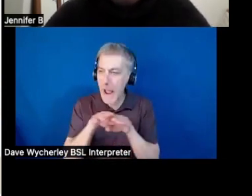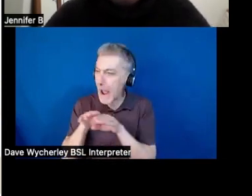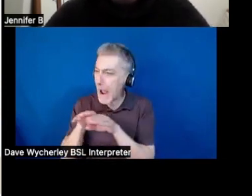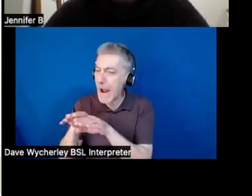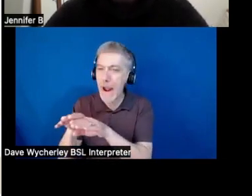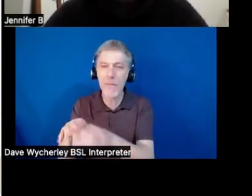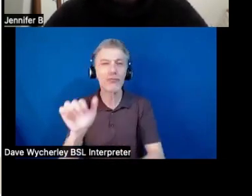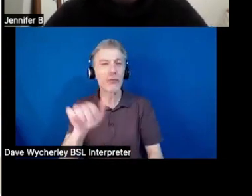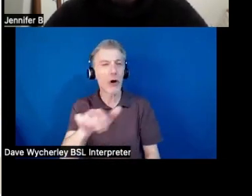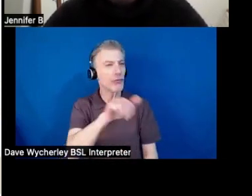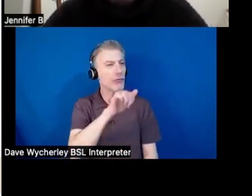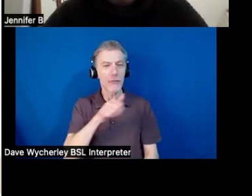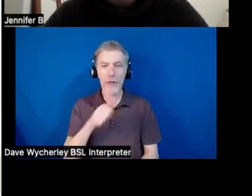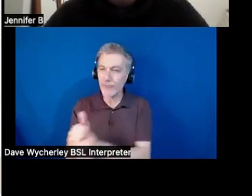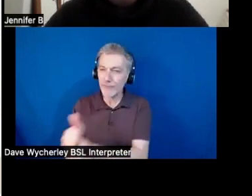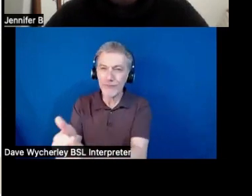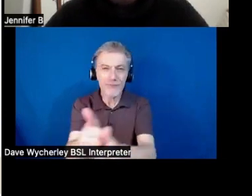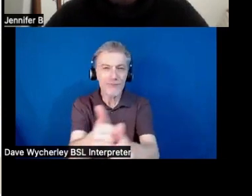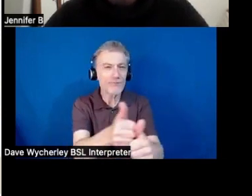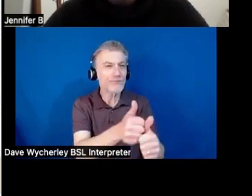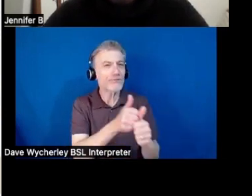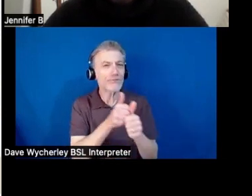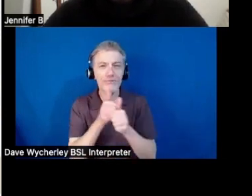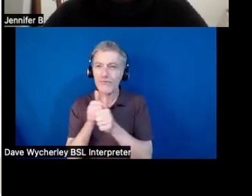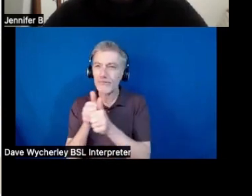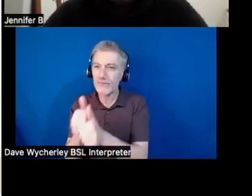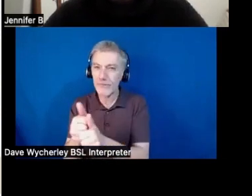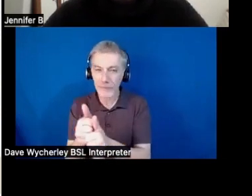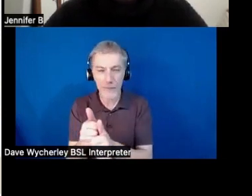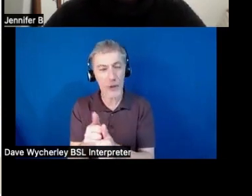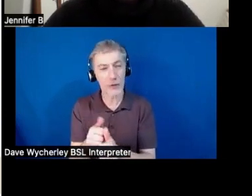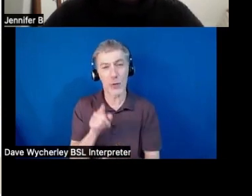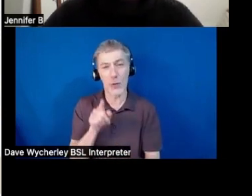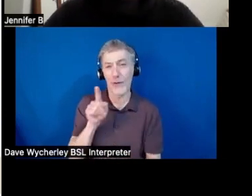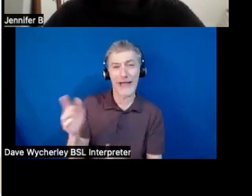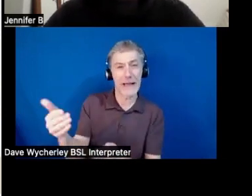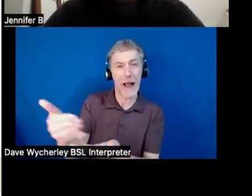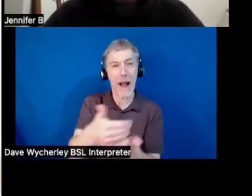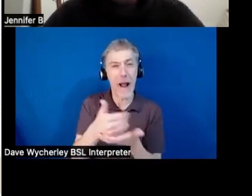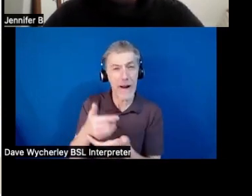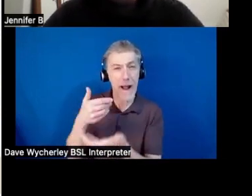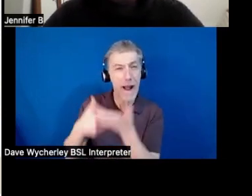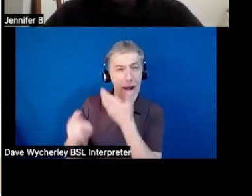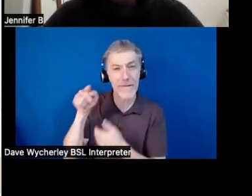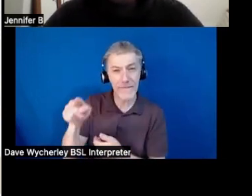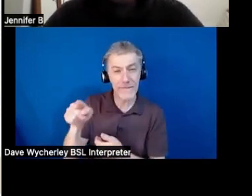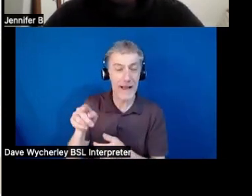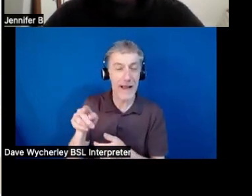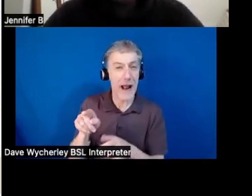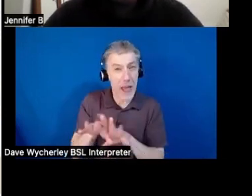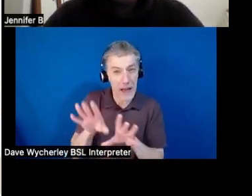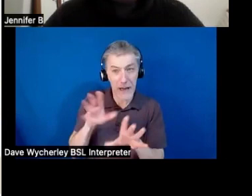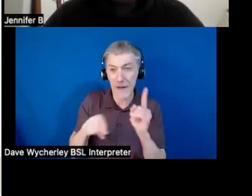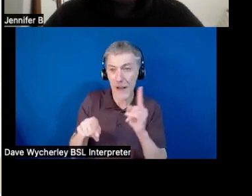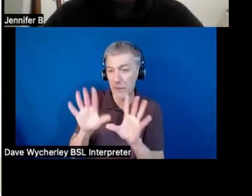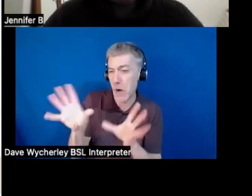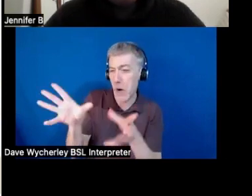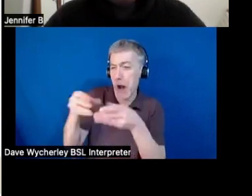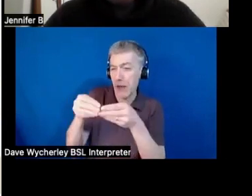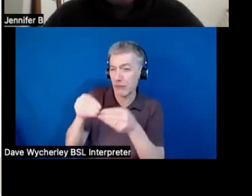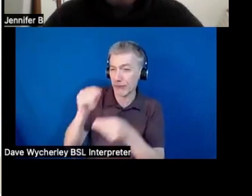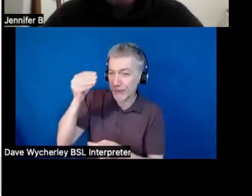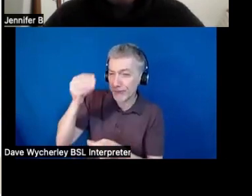particular archive and the fragment as a wider whole lends itself to that snapshot in time, which is so useful